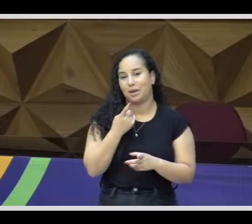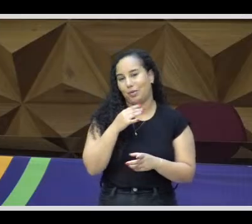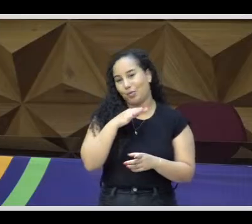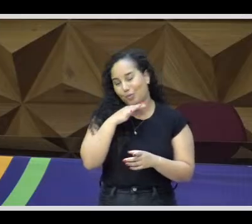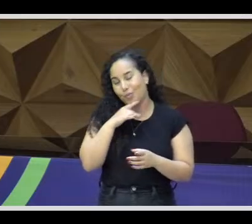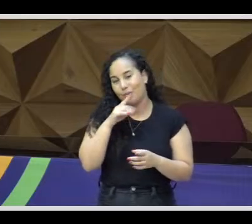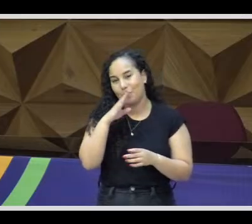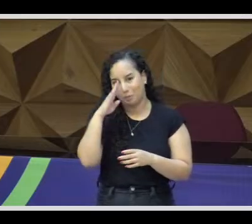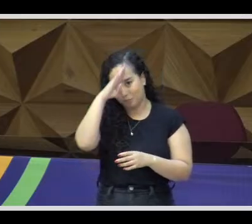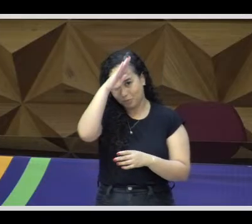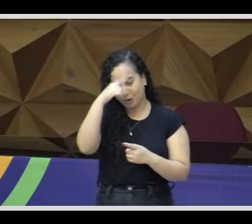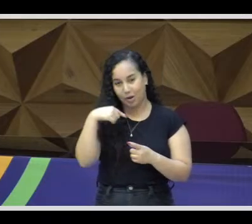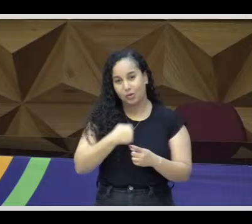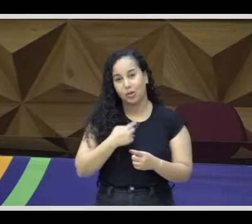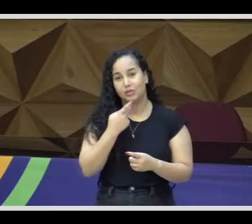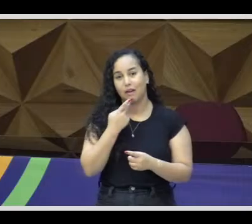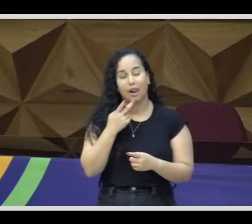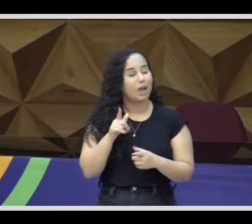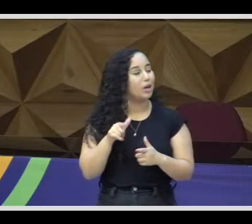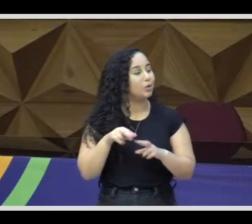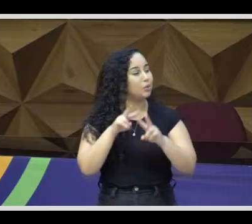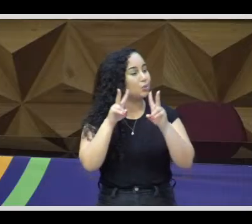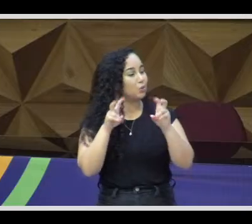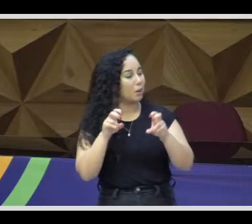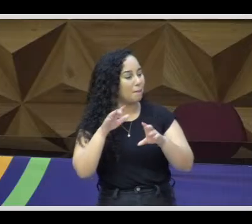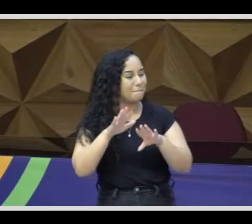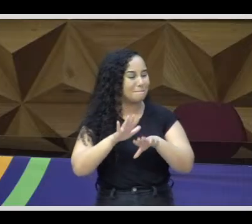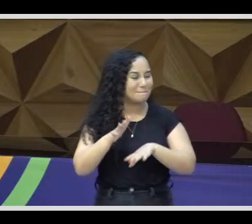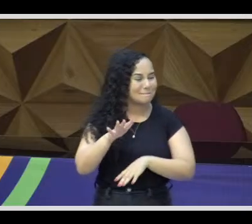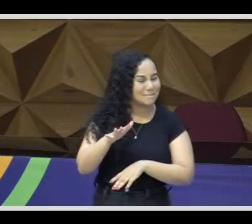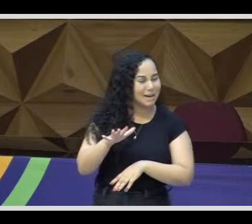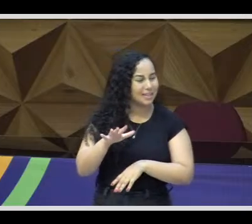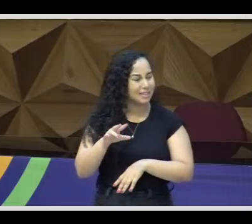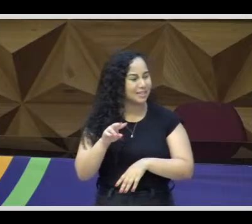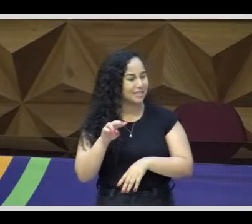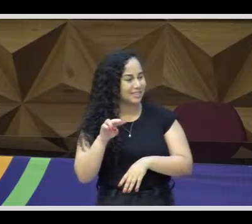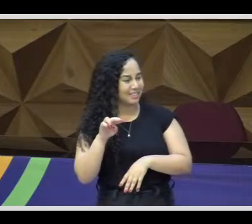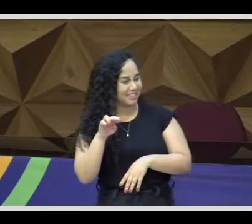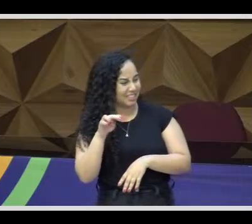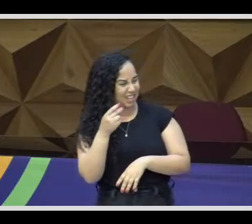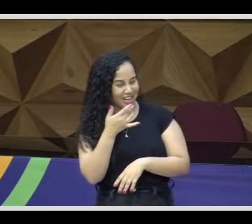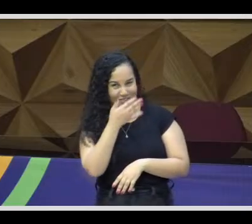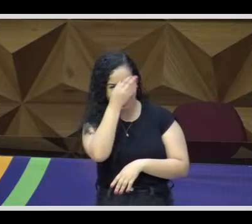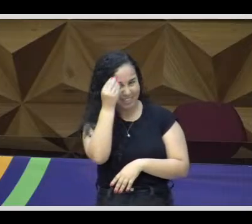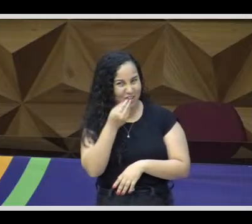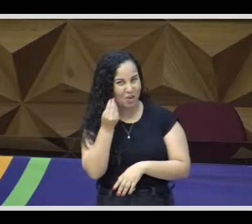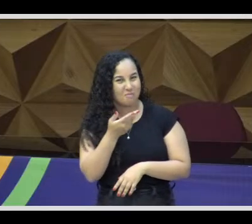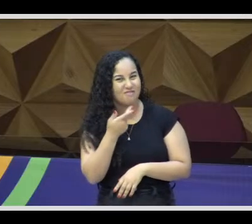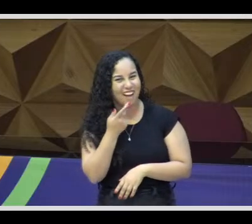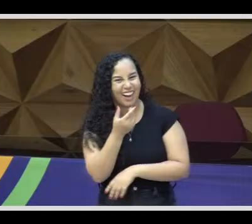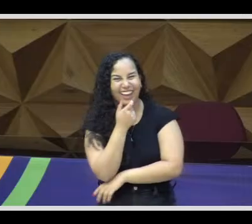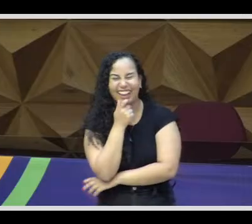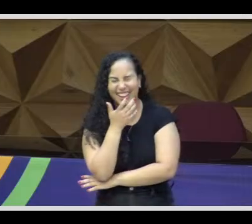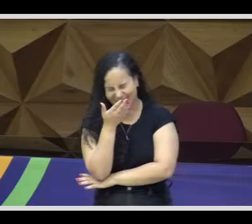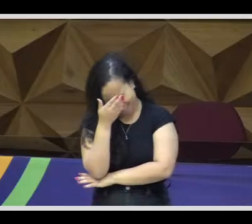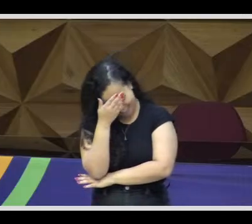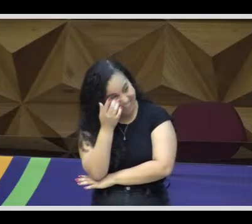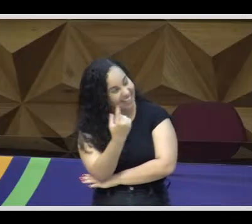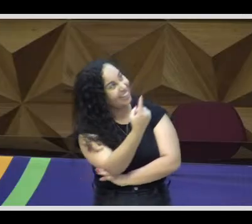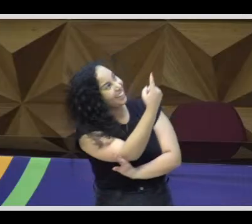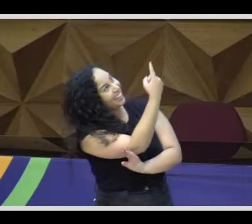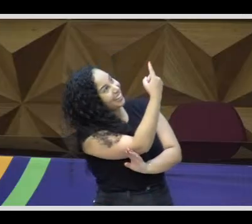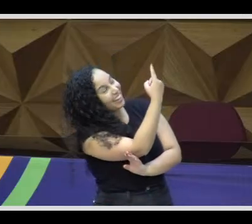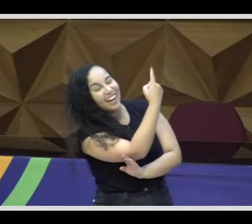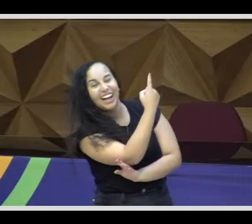We're talking about more than 200, oh my gosh, I don't know how to say that in English because it's so big. 200